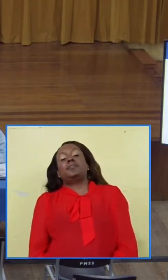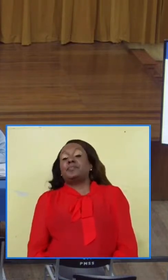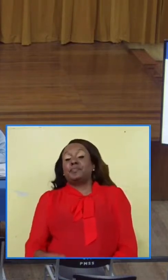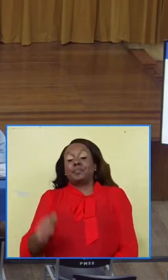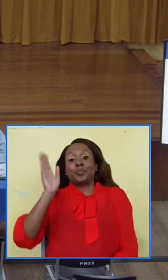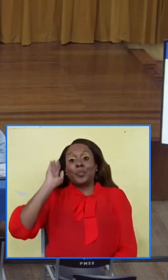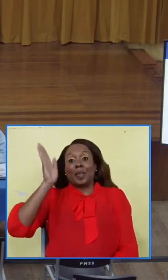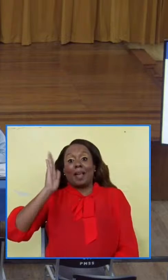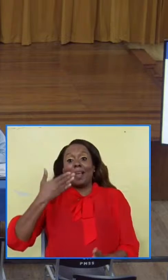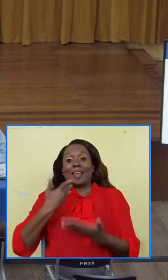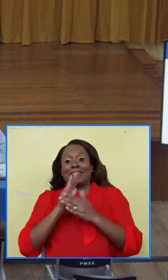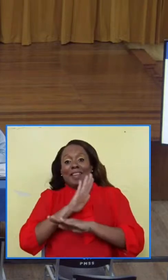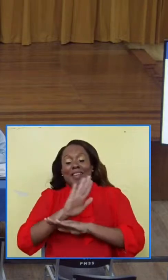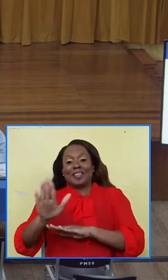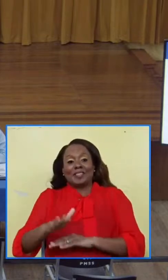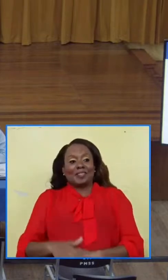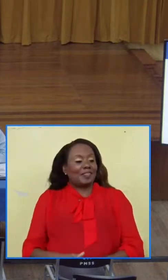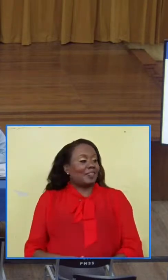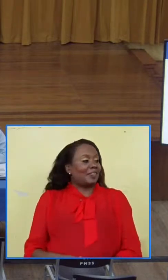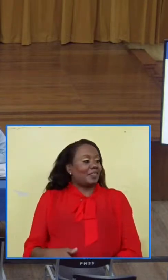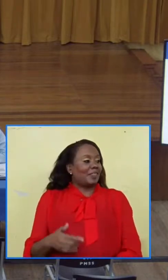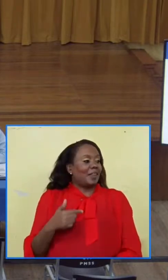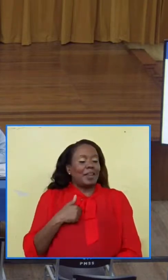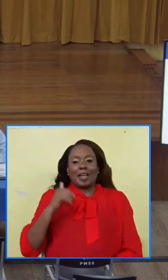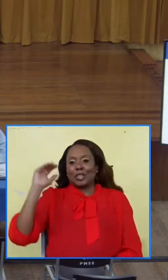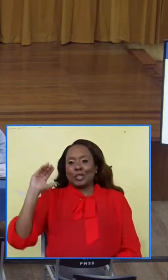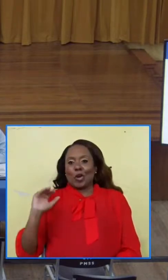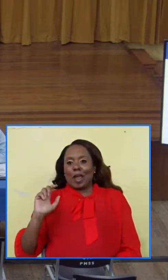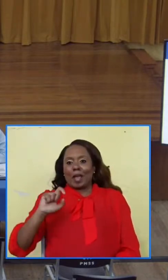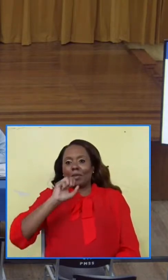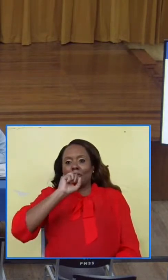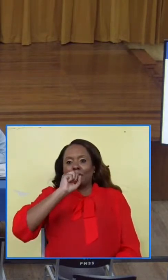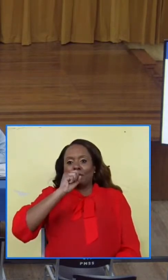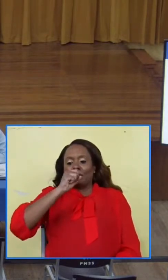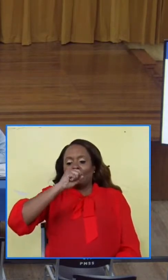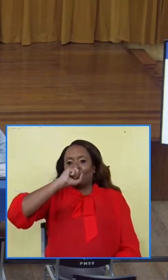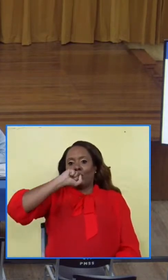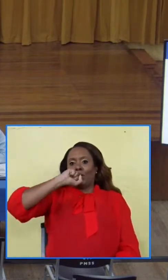Good night. A little short, right? So,